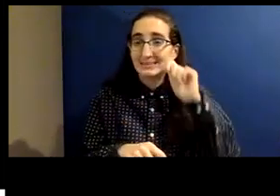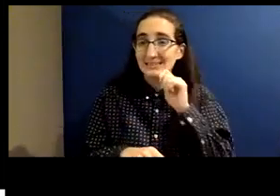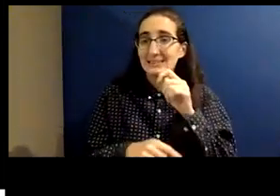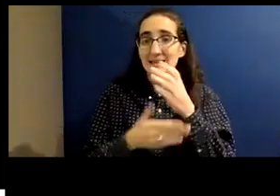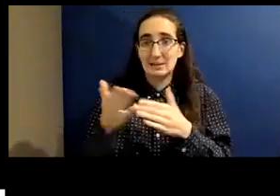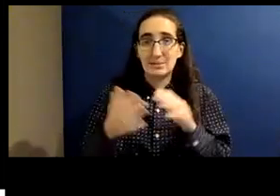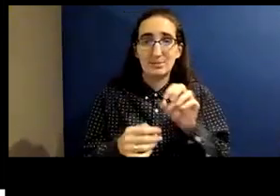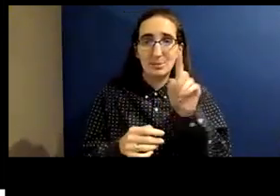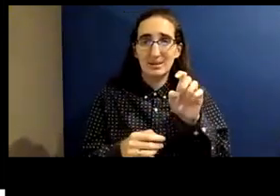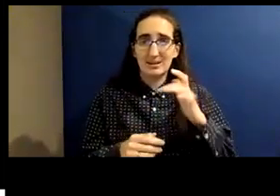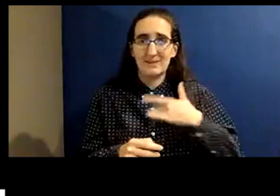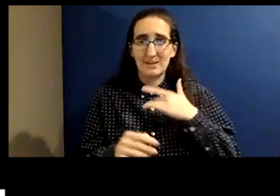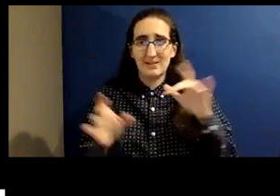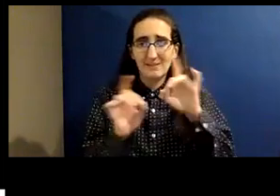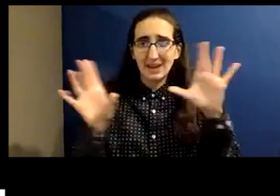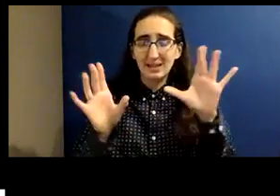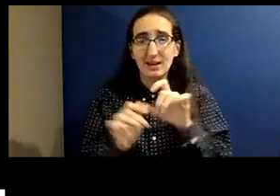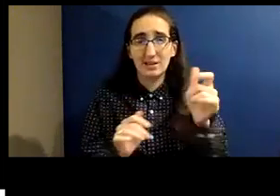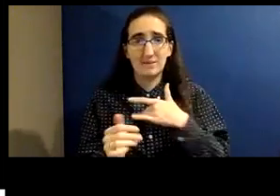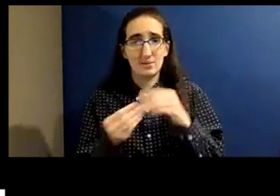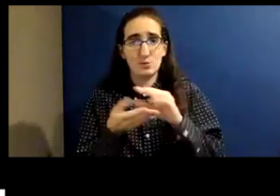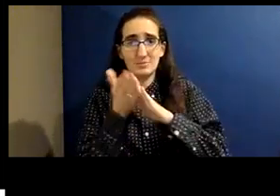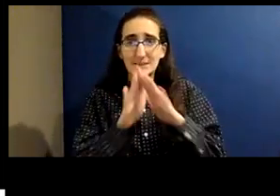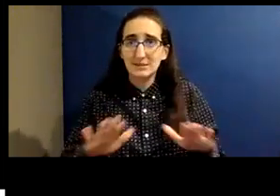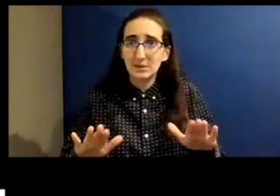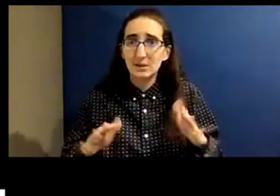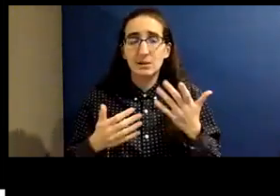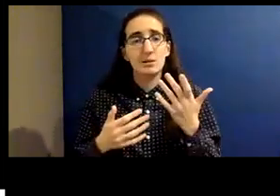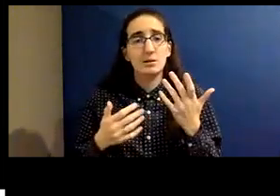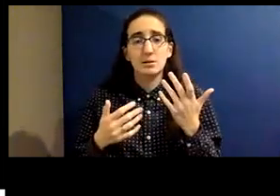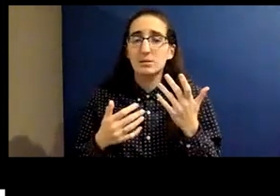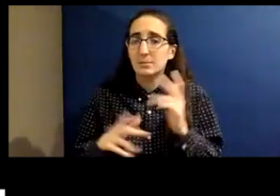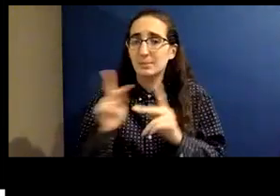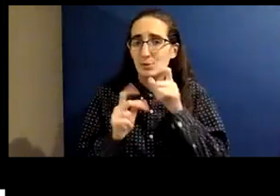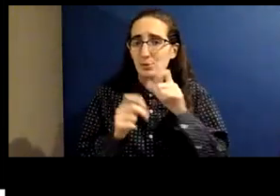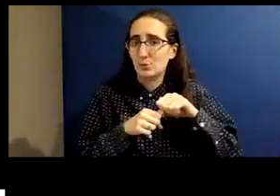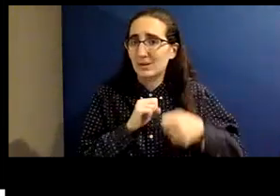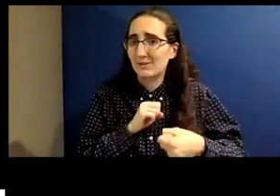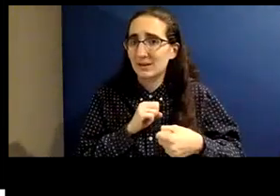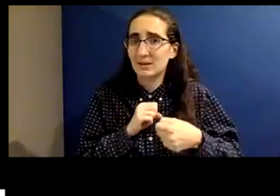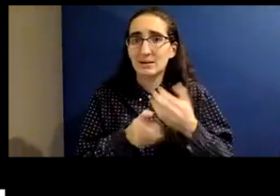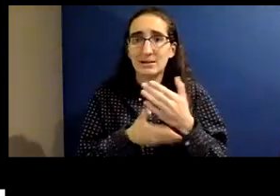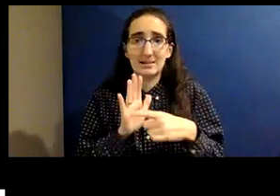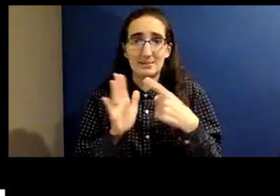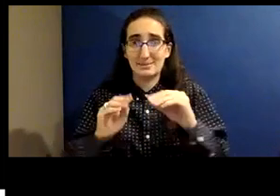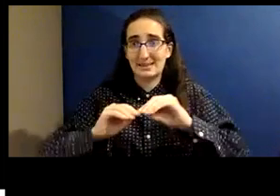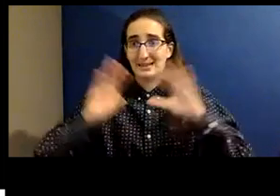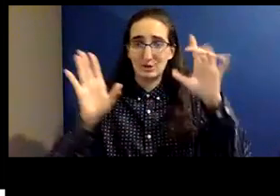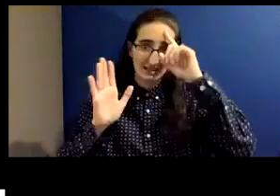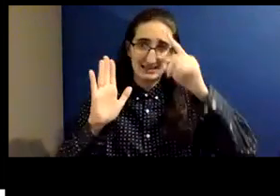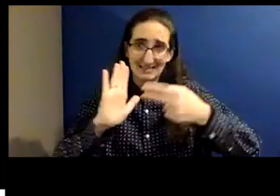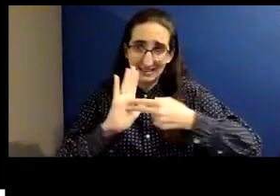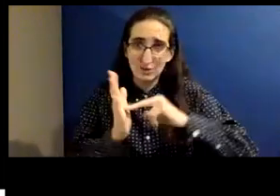suicides feel violent, others feel more peaceful. For those who are grieving, sometimes it's clearly an